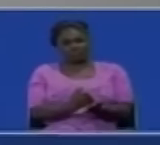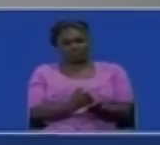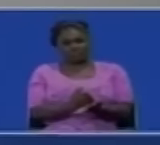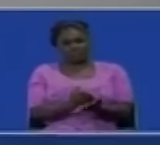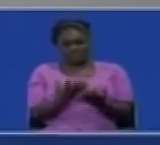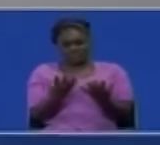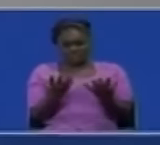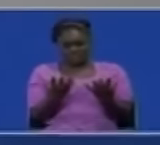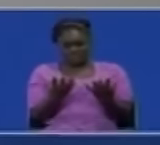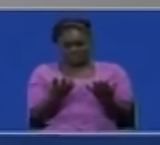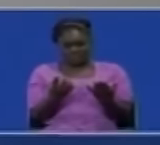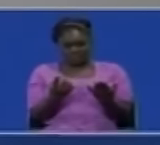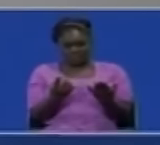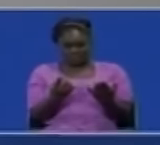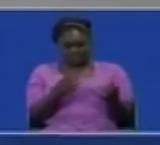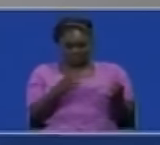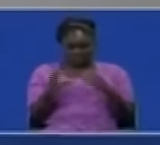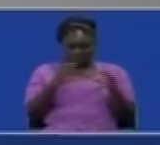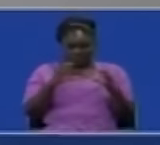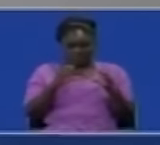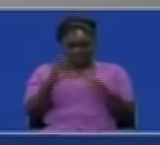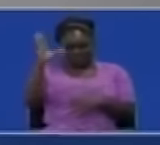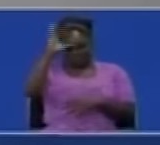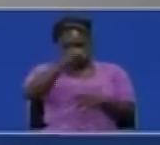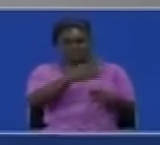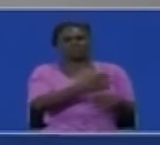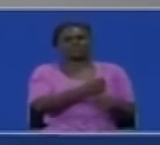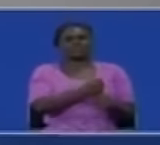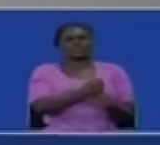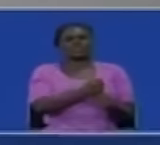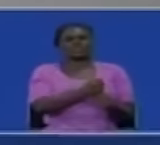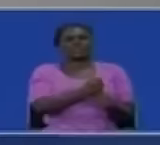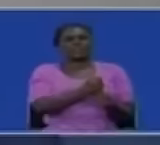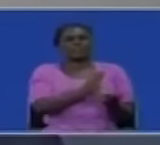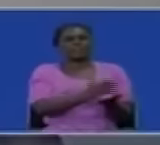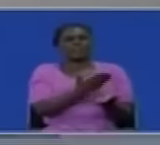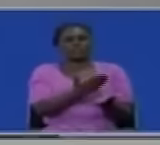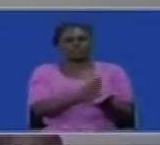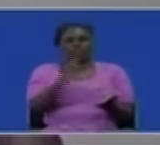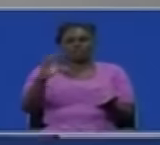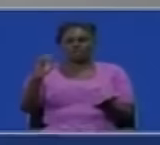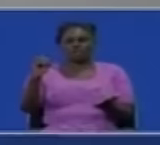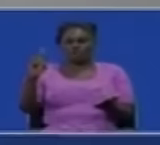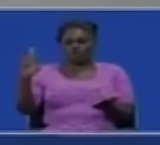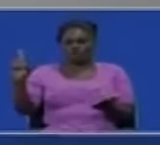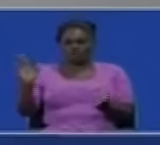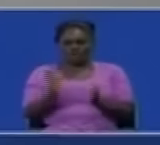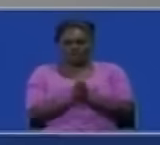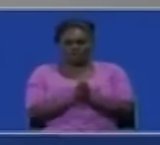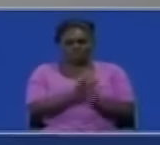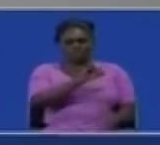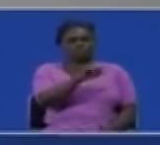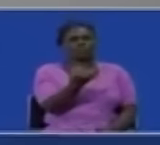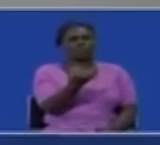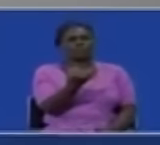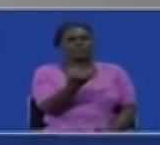mm-hmm. it, the true argument here is a lack of trust. It's a lack of trust between CORD and Jubilee, mm-hmm. between the parties that are going to